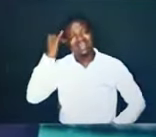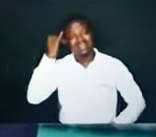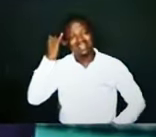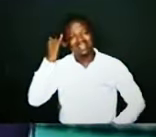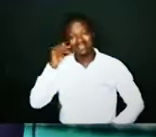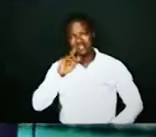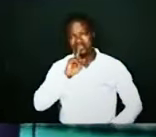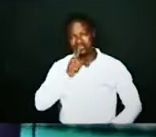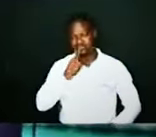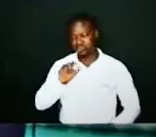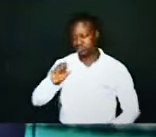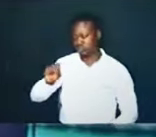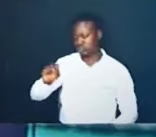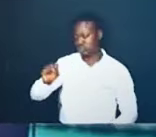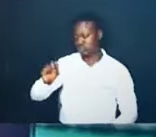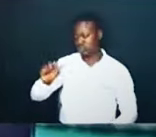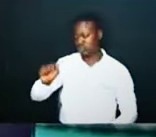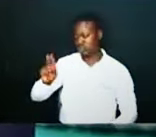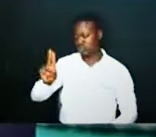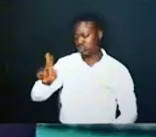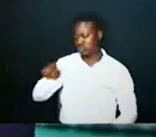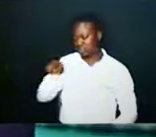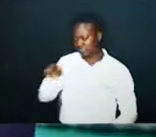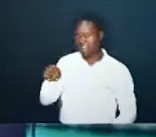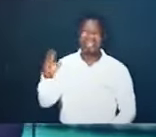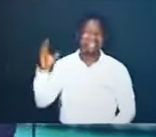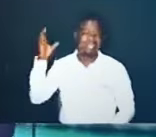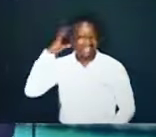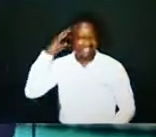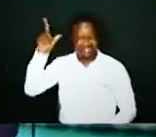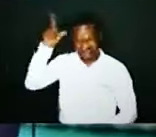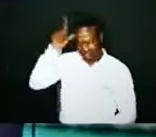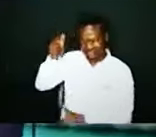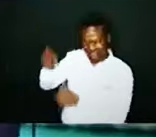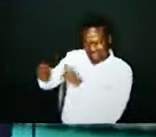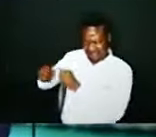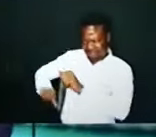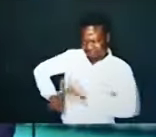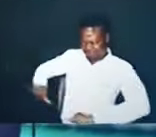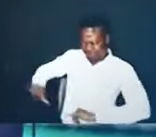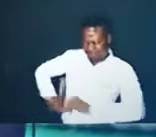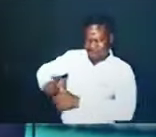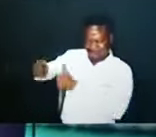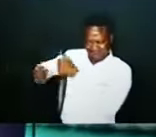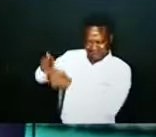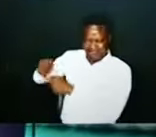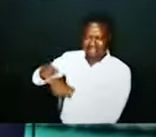Because even Saul was hearing the insults and he was cool.